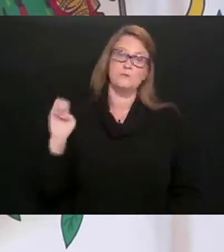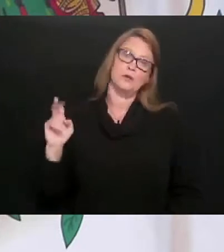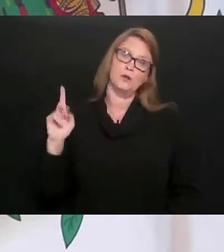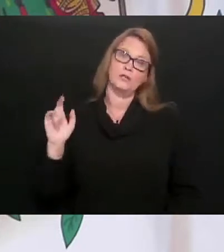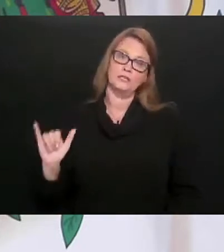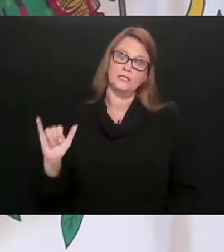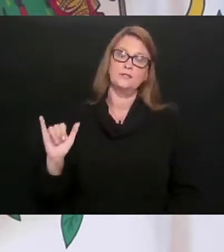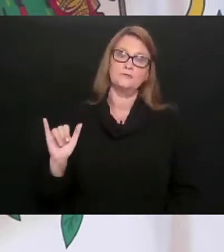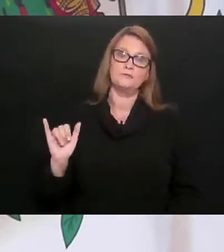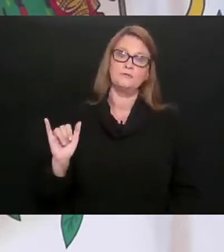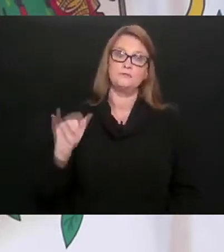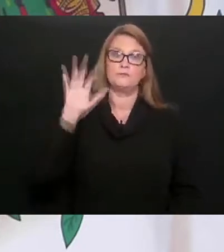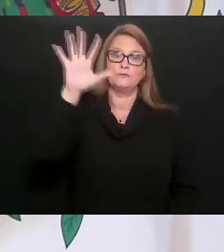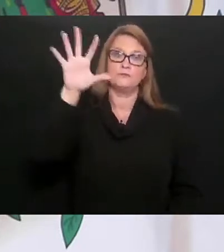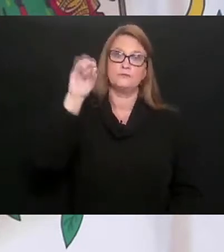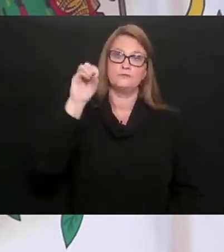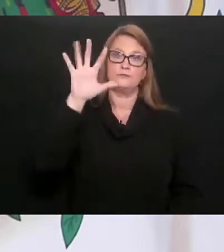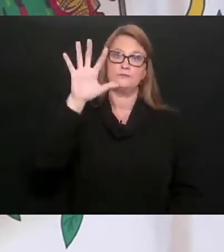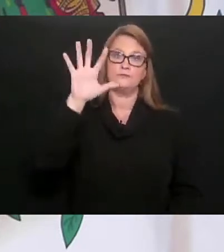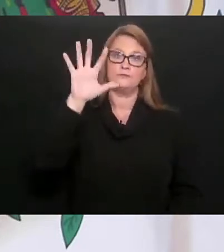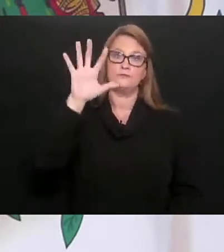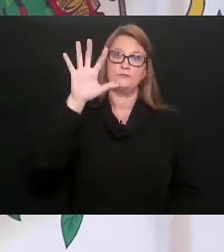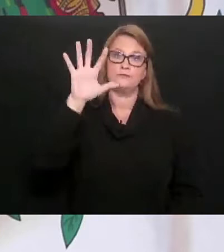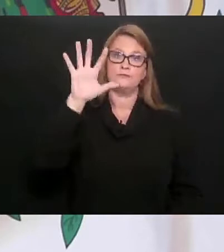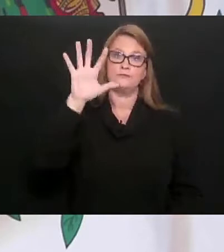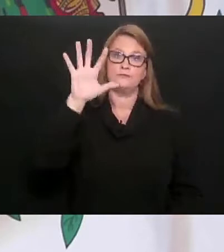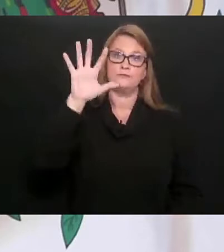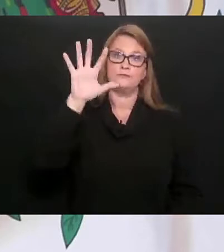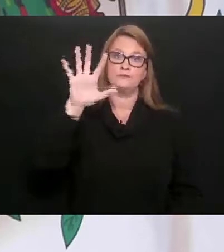County. The 5,054th death, a